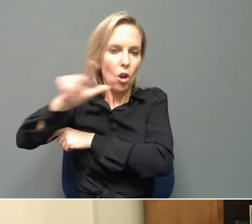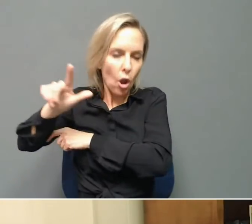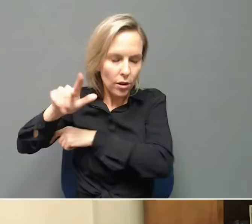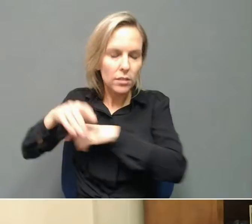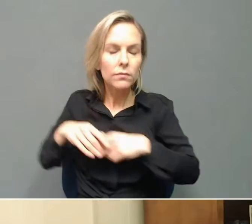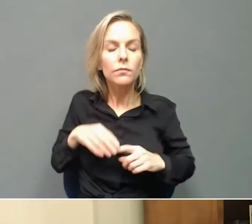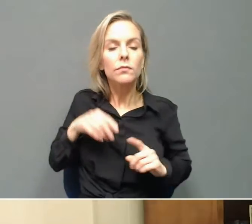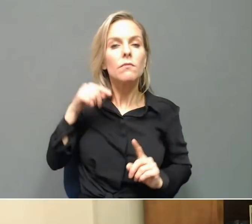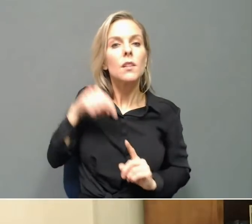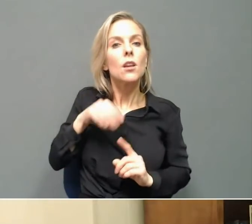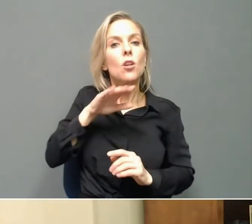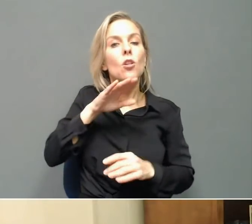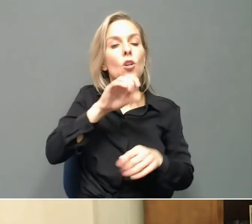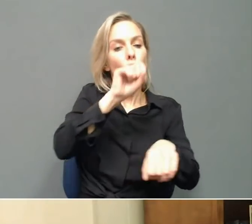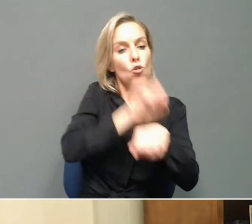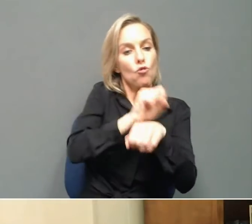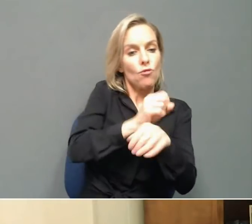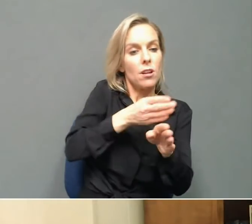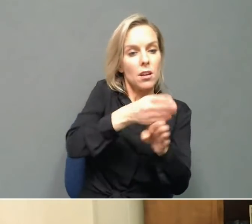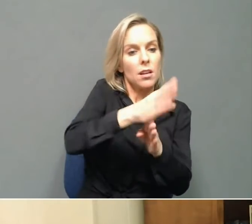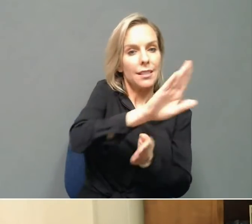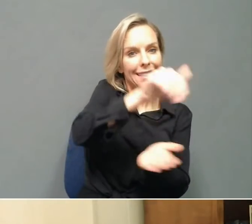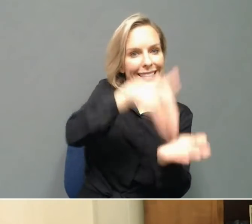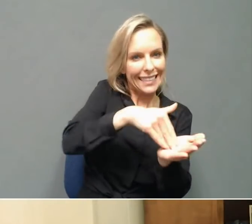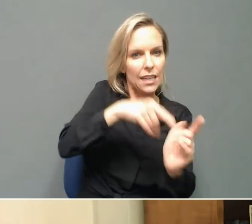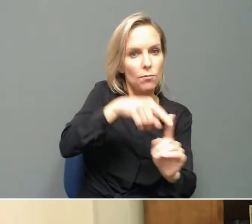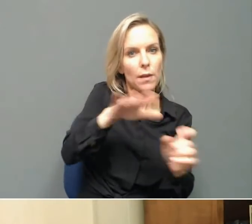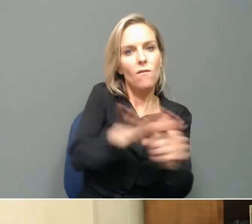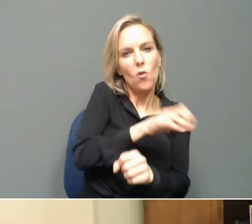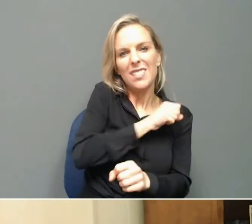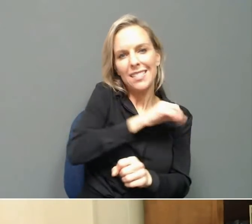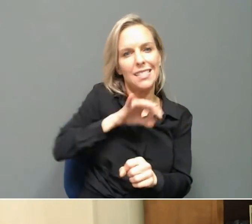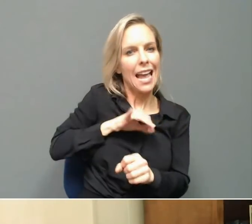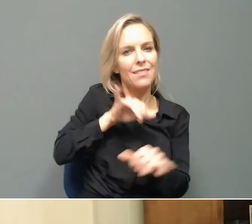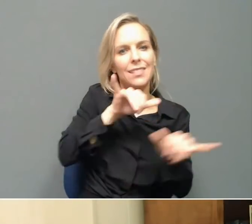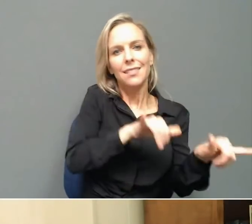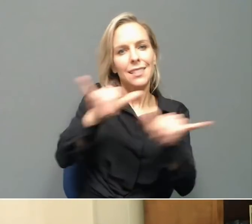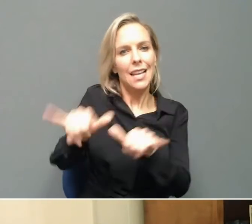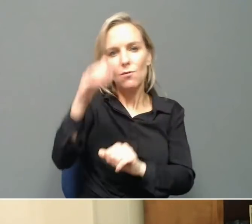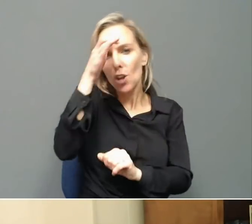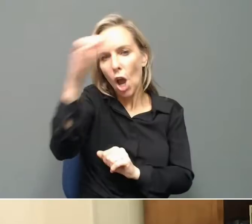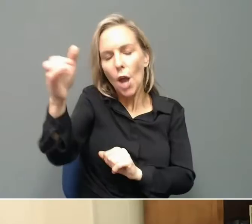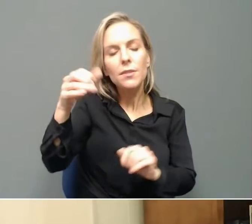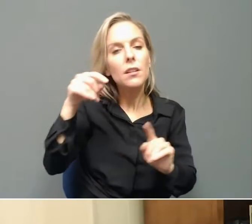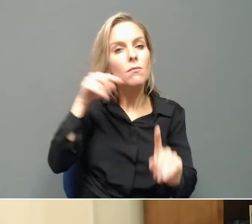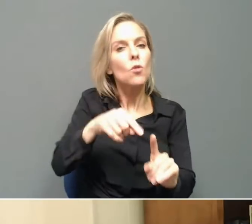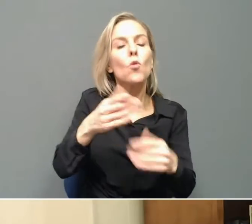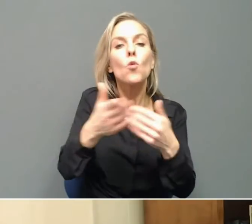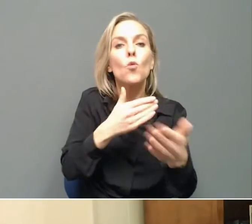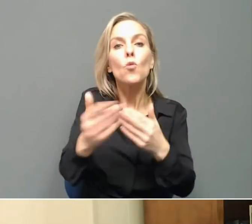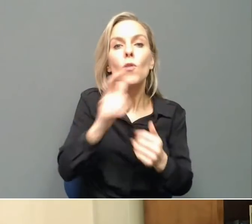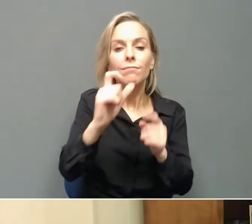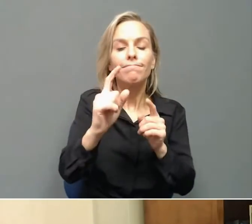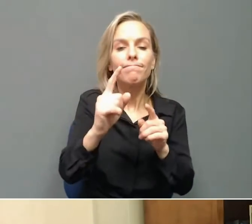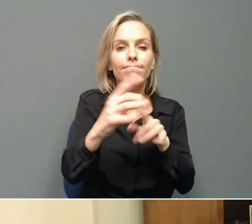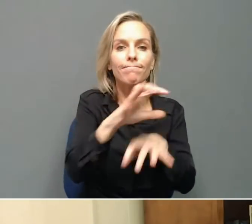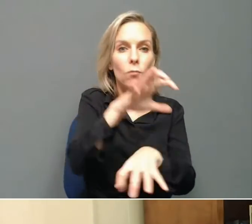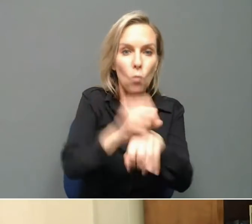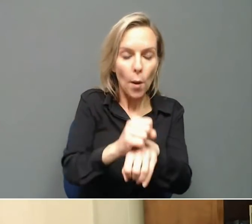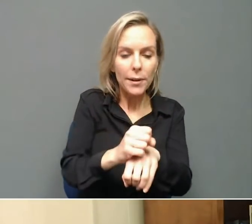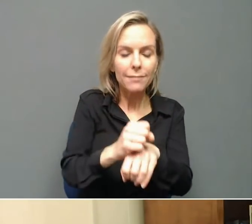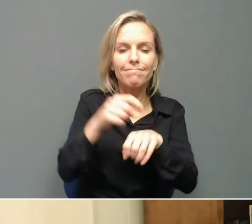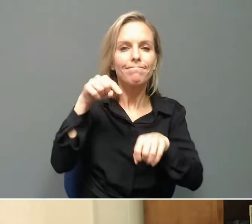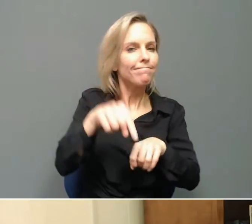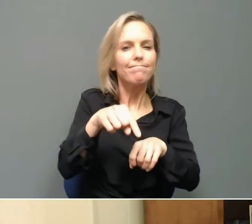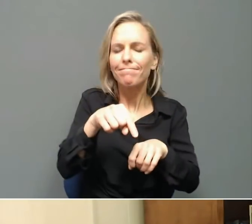in the career centers will be staffed the same so that if whoever you get the appointment with, if they have